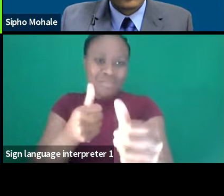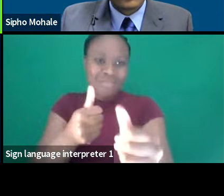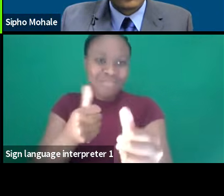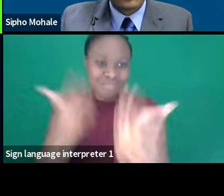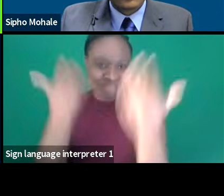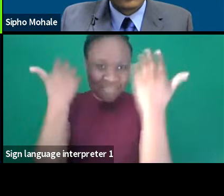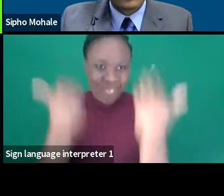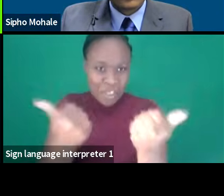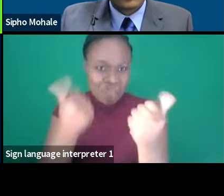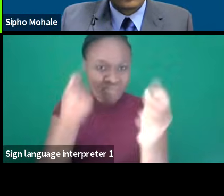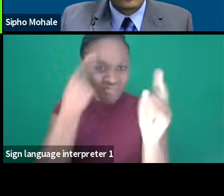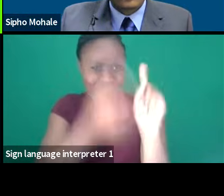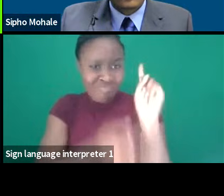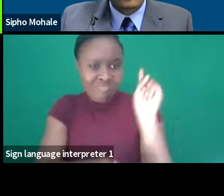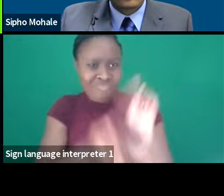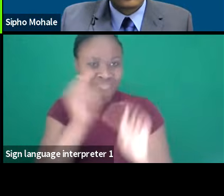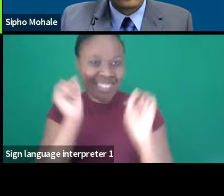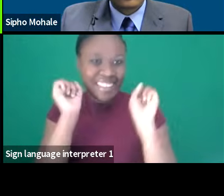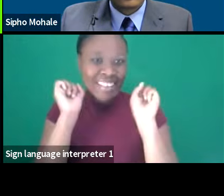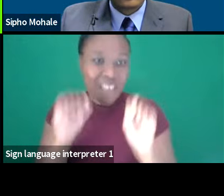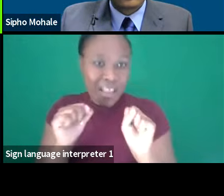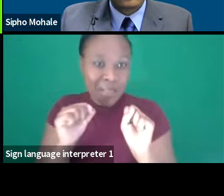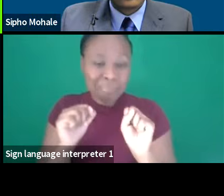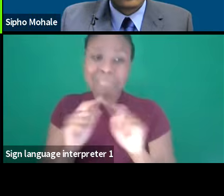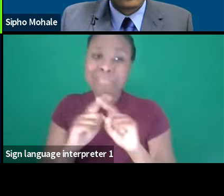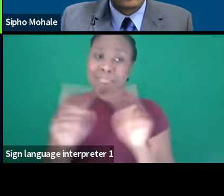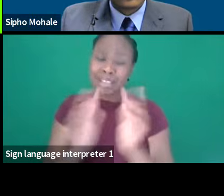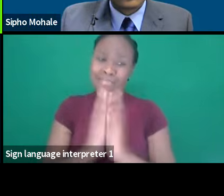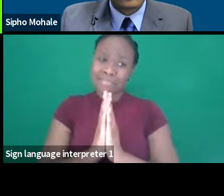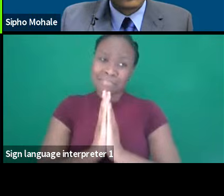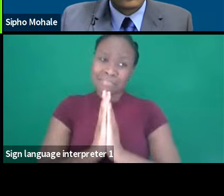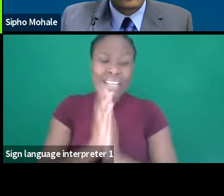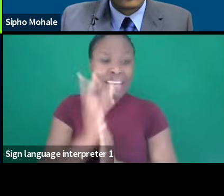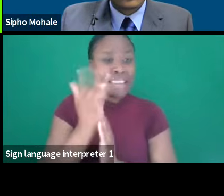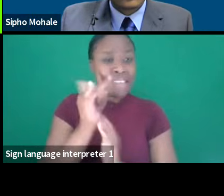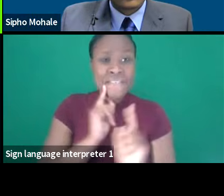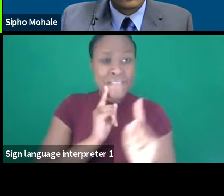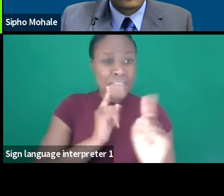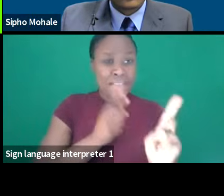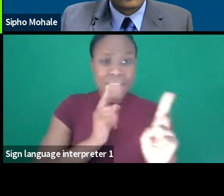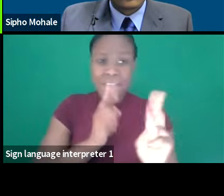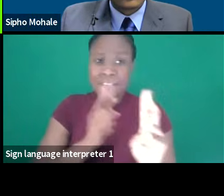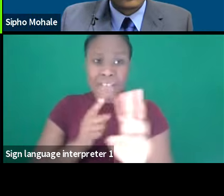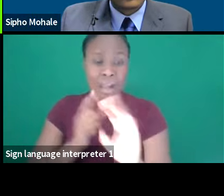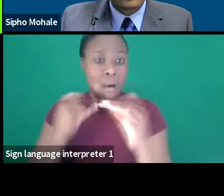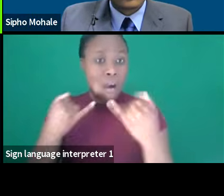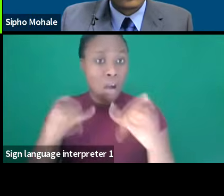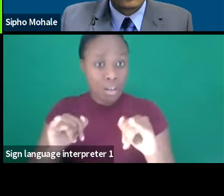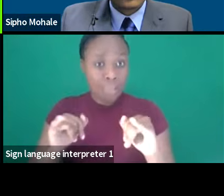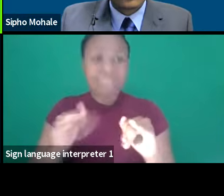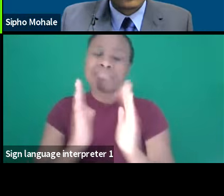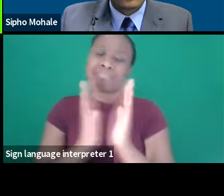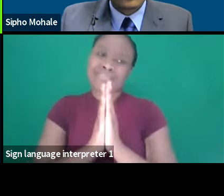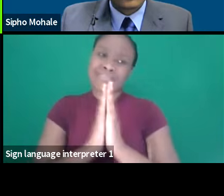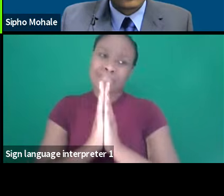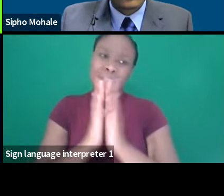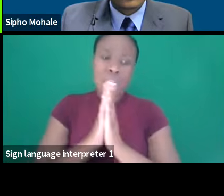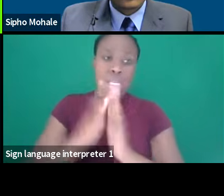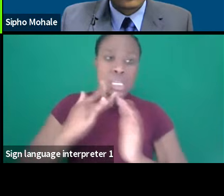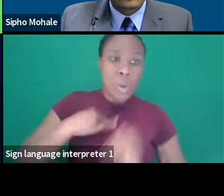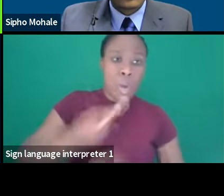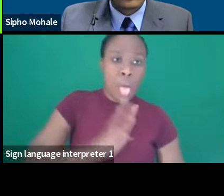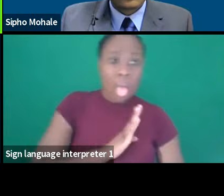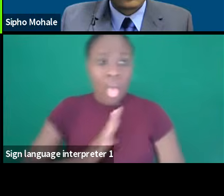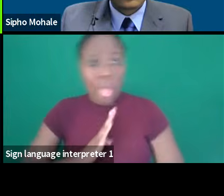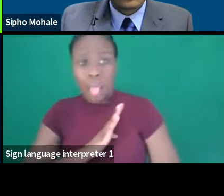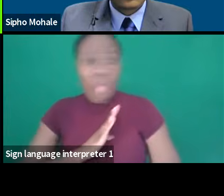make this a plea. If we did not answer your question by the end of the Q&A session, please do not panic. All